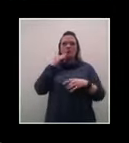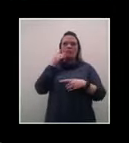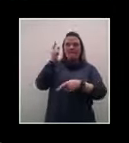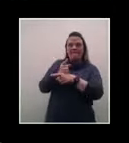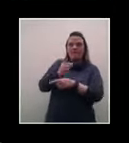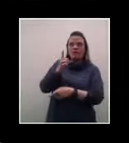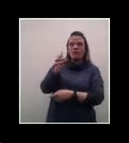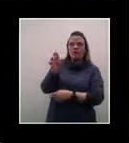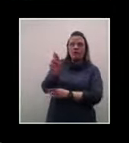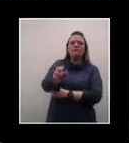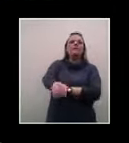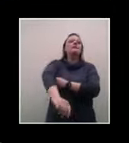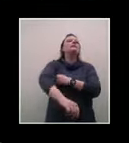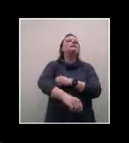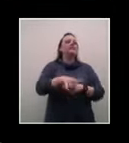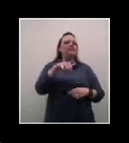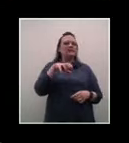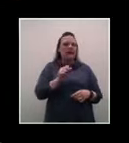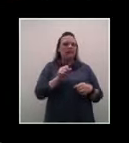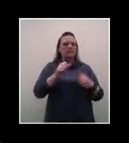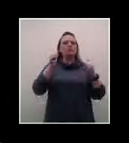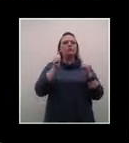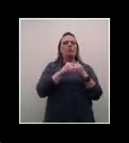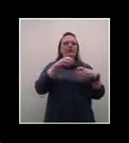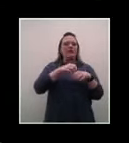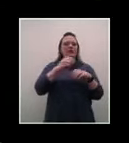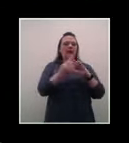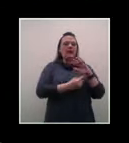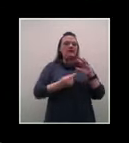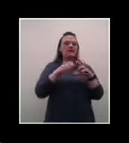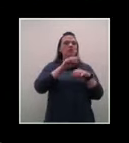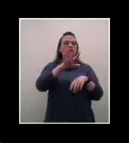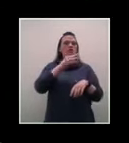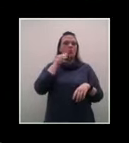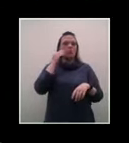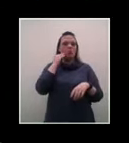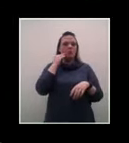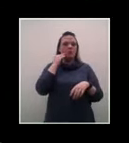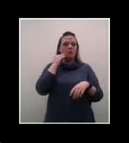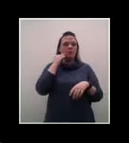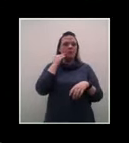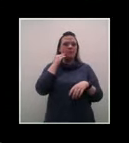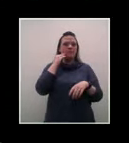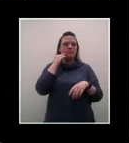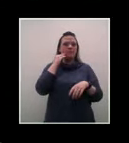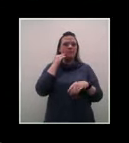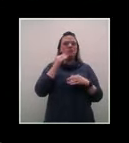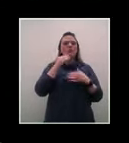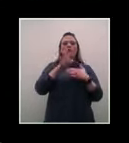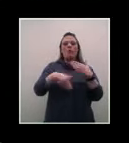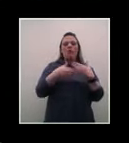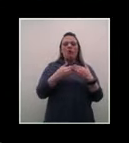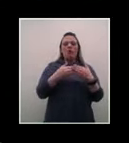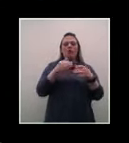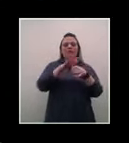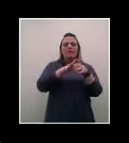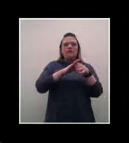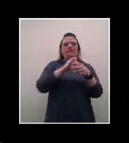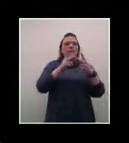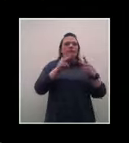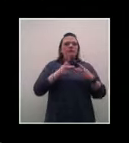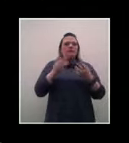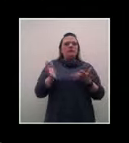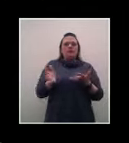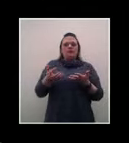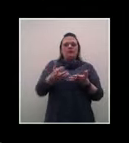doctor? Yes, and in isolation within your home. And all the sites that are collecting specimens from